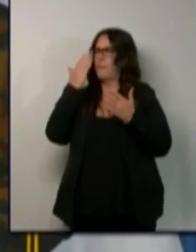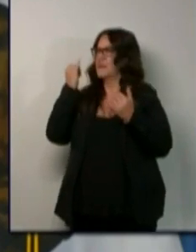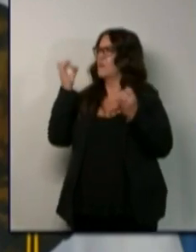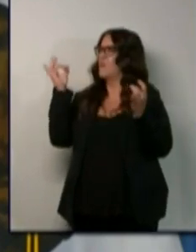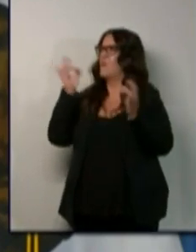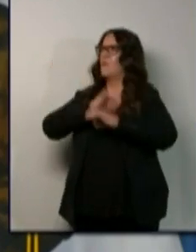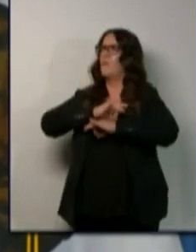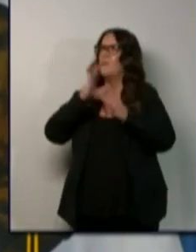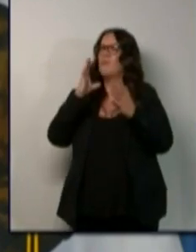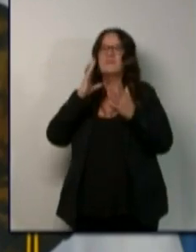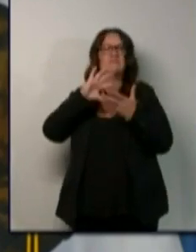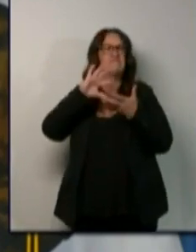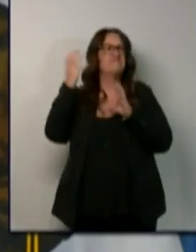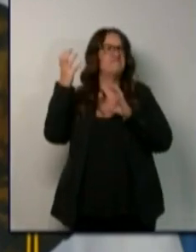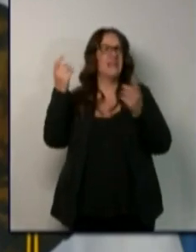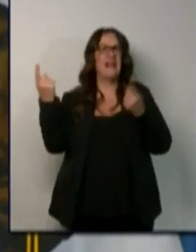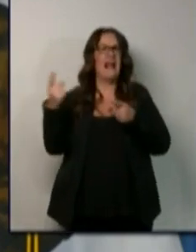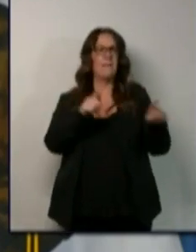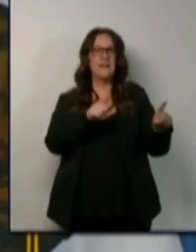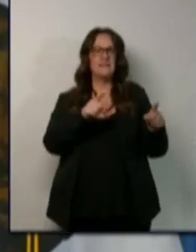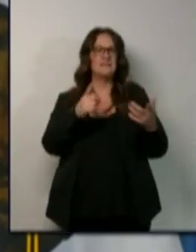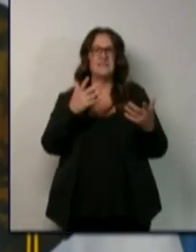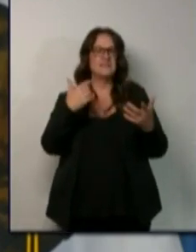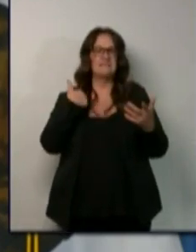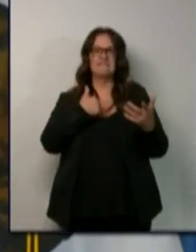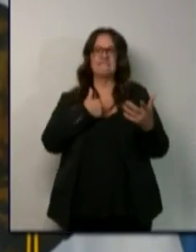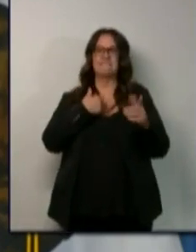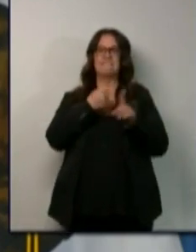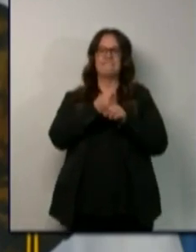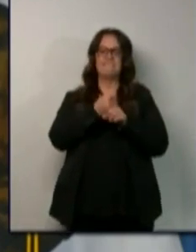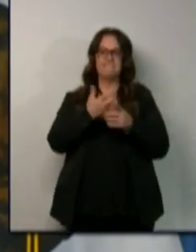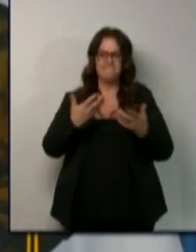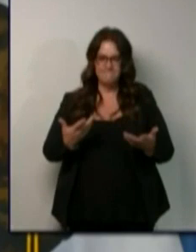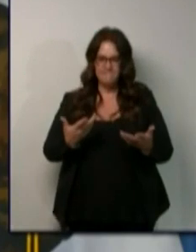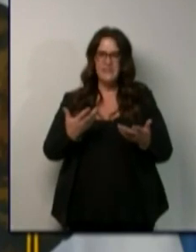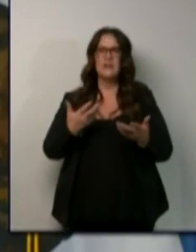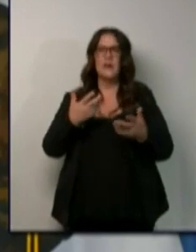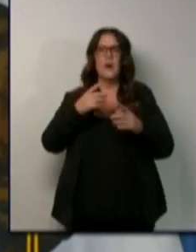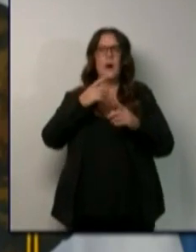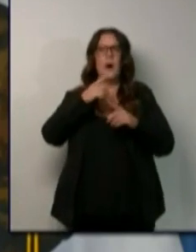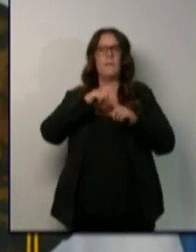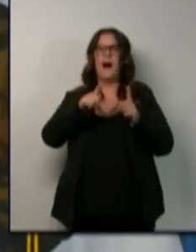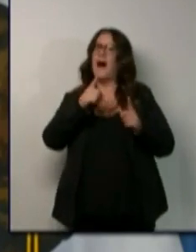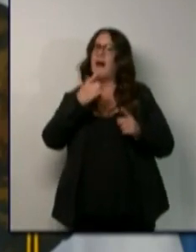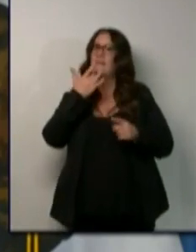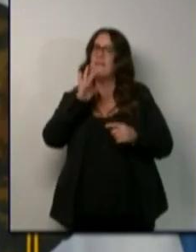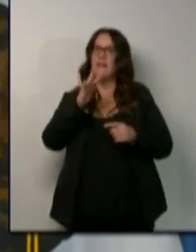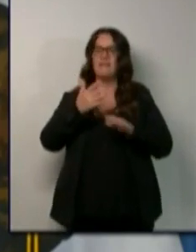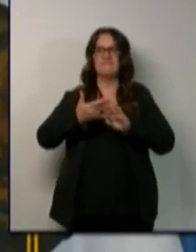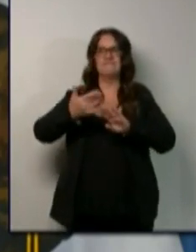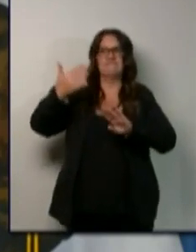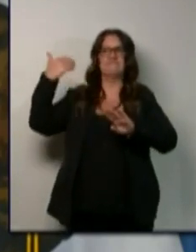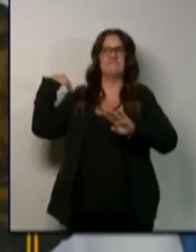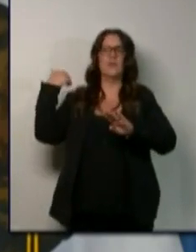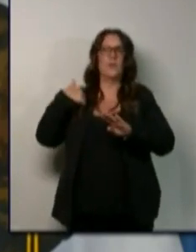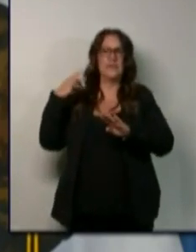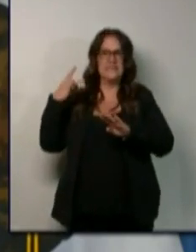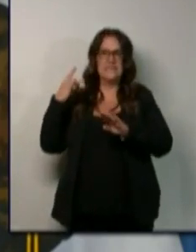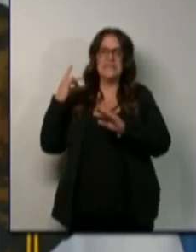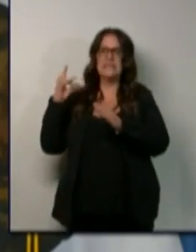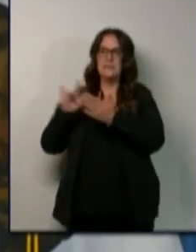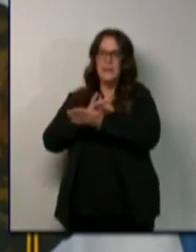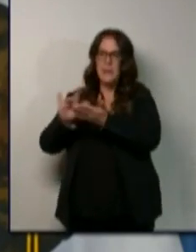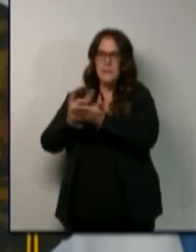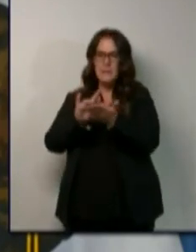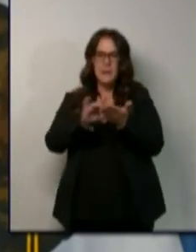extraordinary circumstances. But the ability, because we had cleaned all of that up, because we had fixed all of that, because we